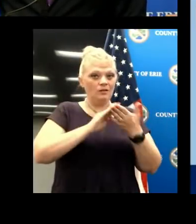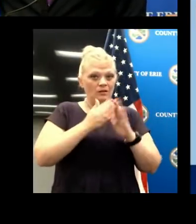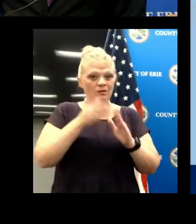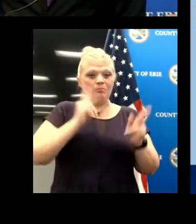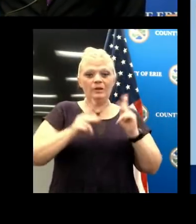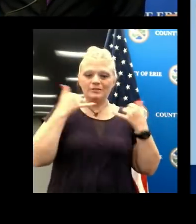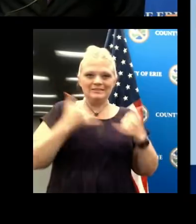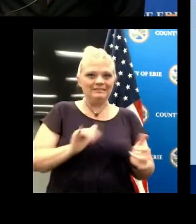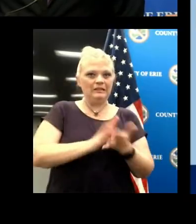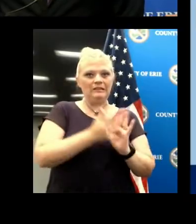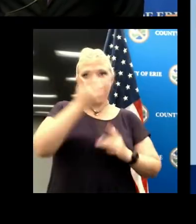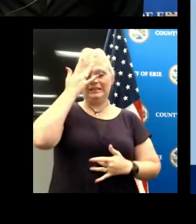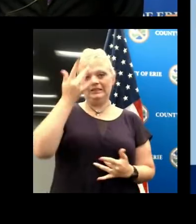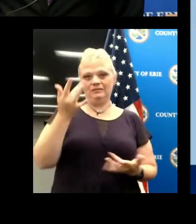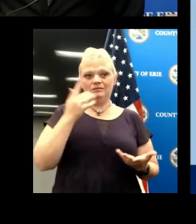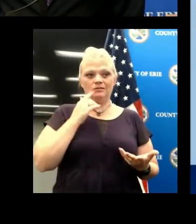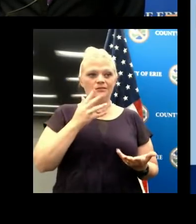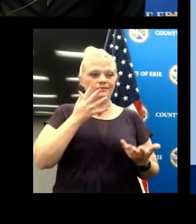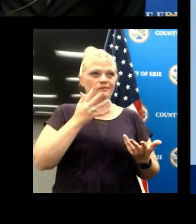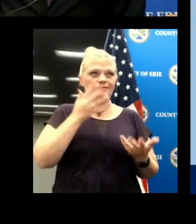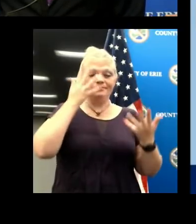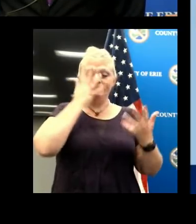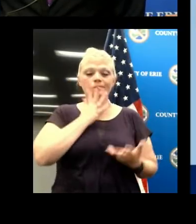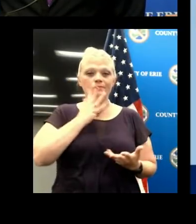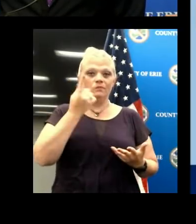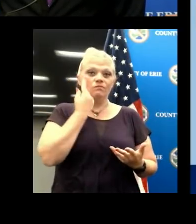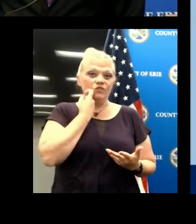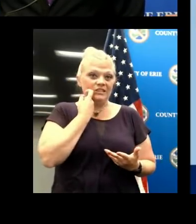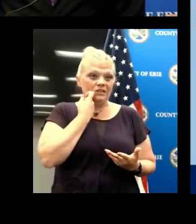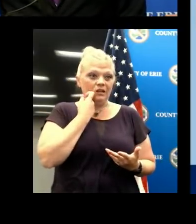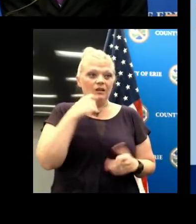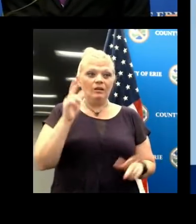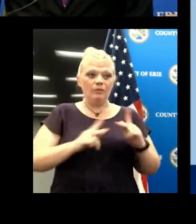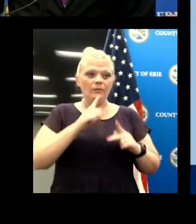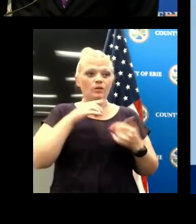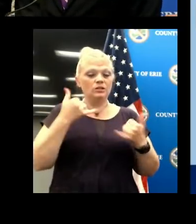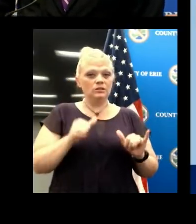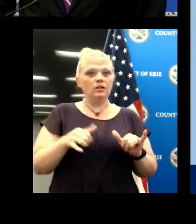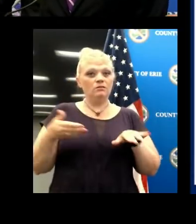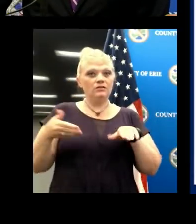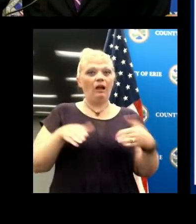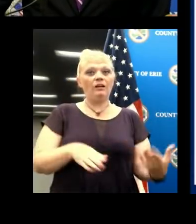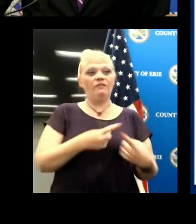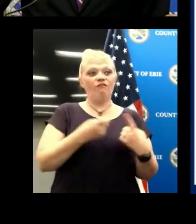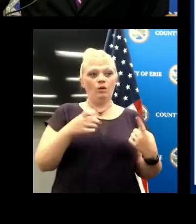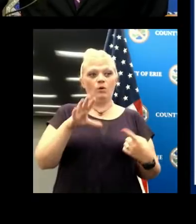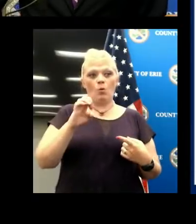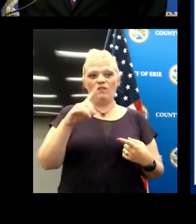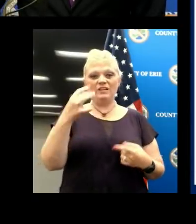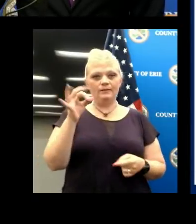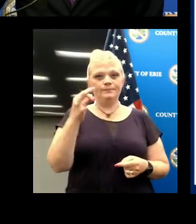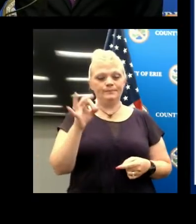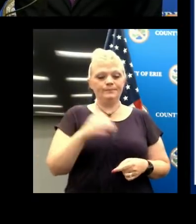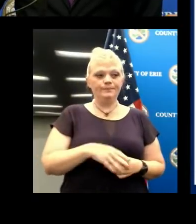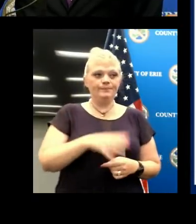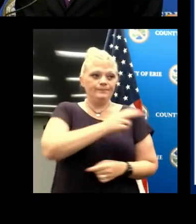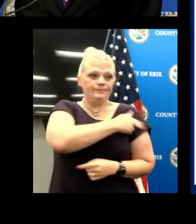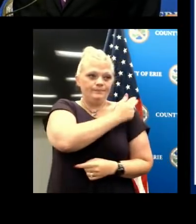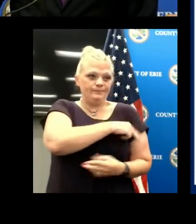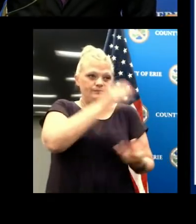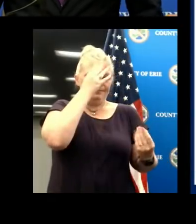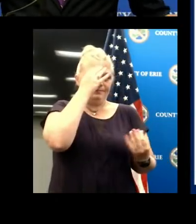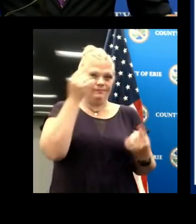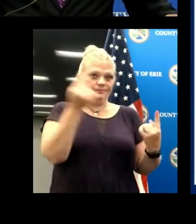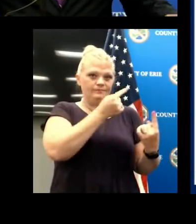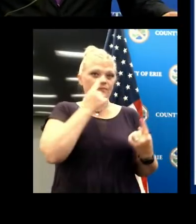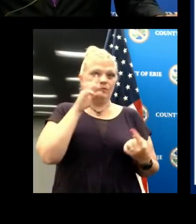getting sick, and as unfortunately I just recently noted, people are still dying from COVID-19. Hospitalization data for